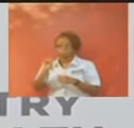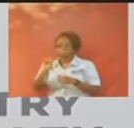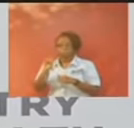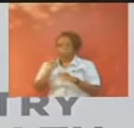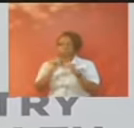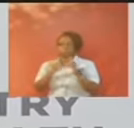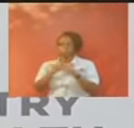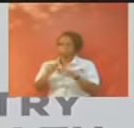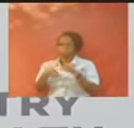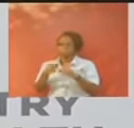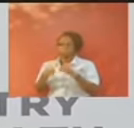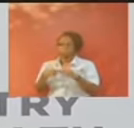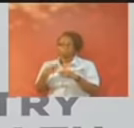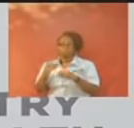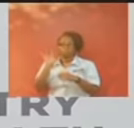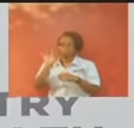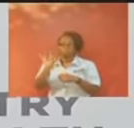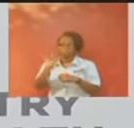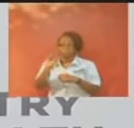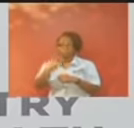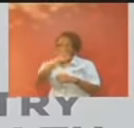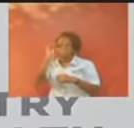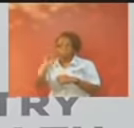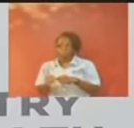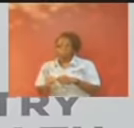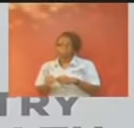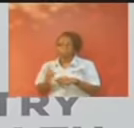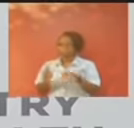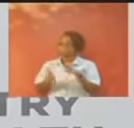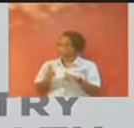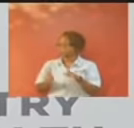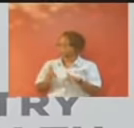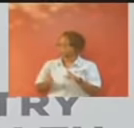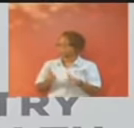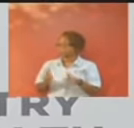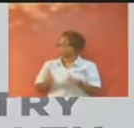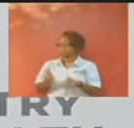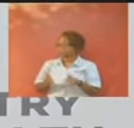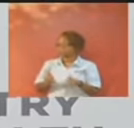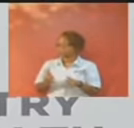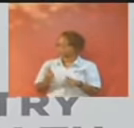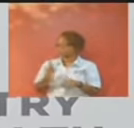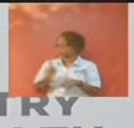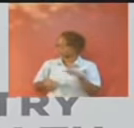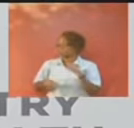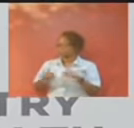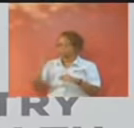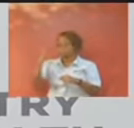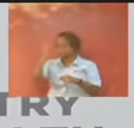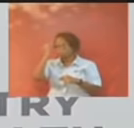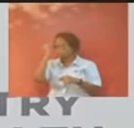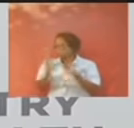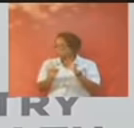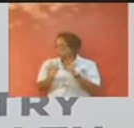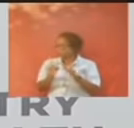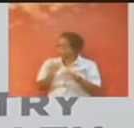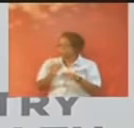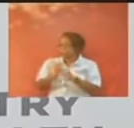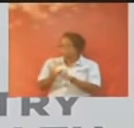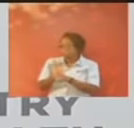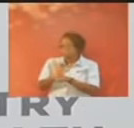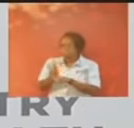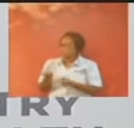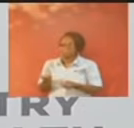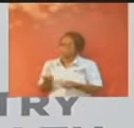that 80% of persons are asymptomatic or have very mild symptoms and so can be self-isolated at home or in a